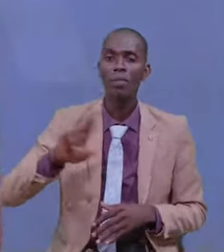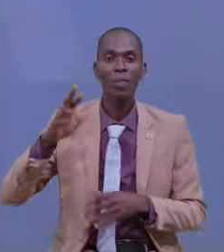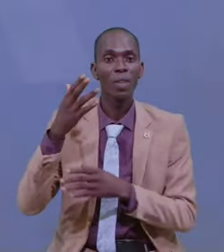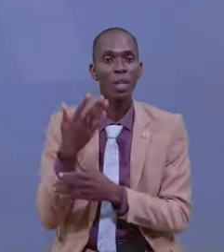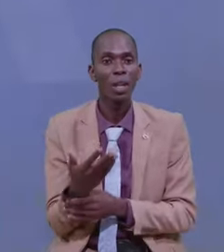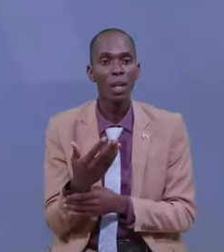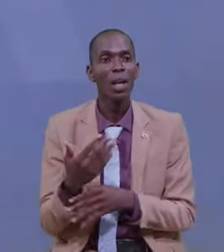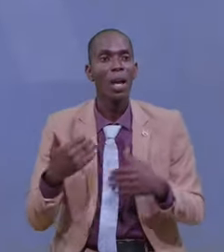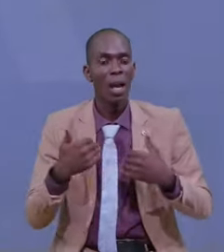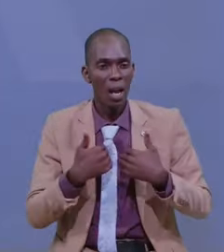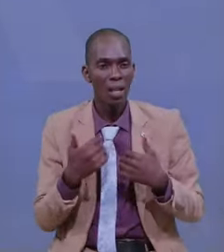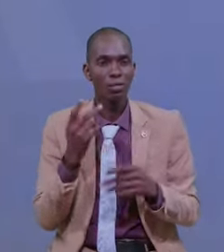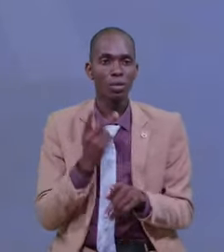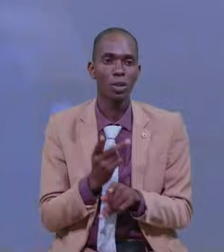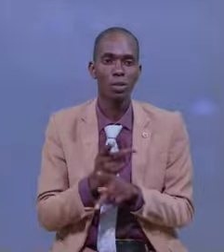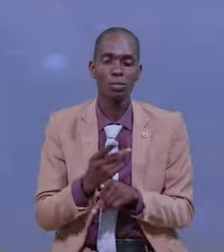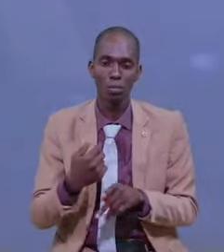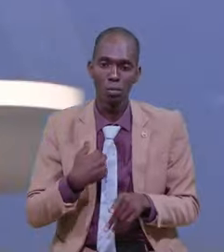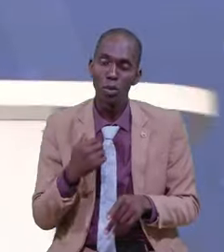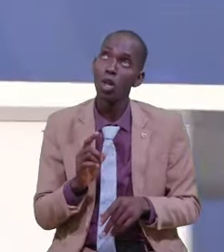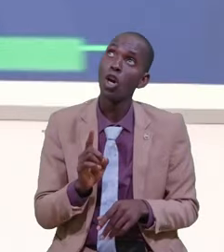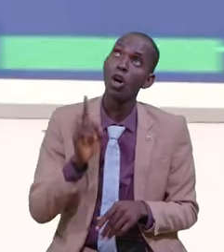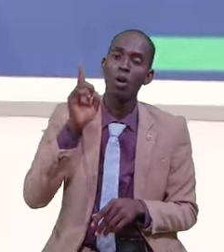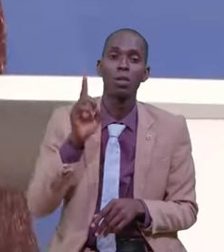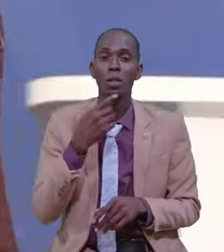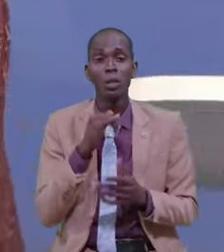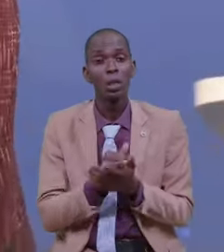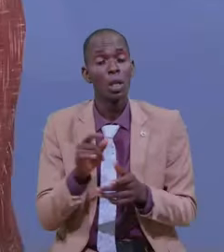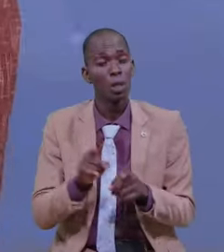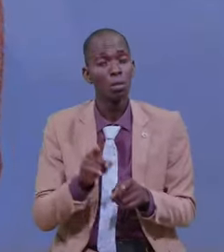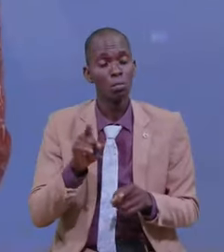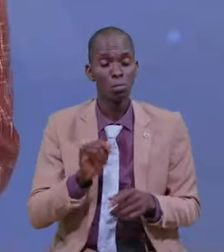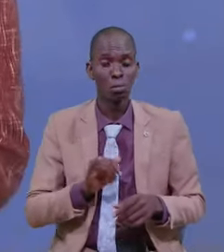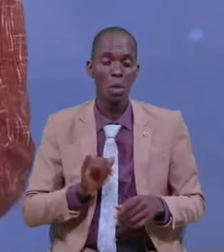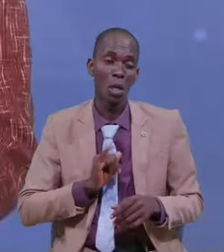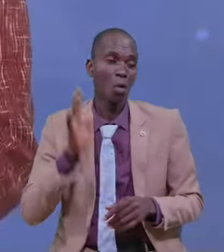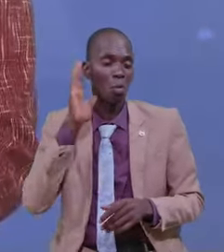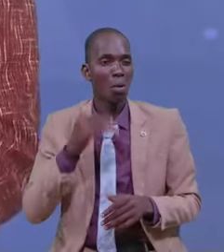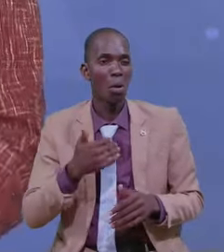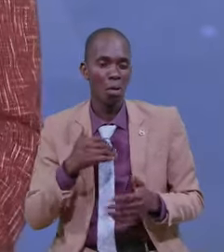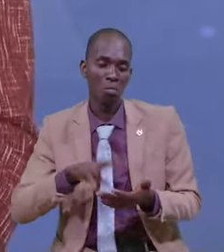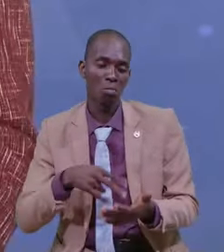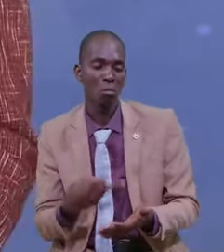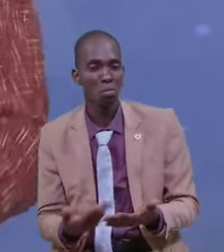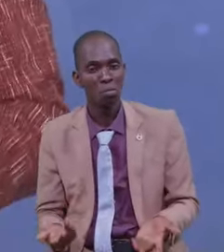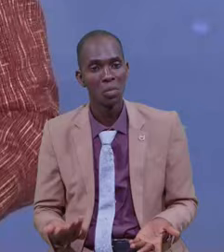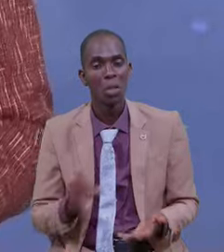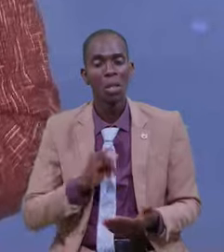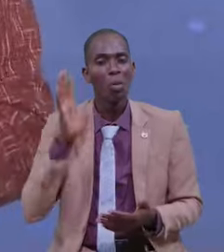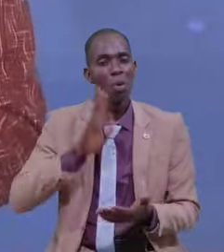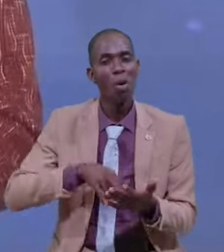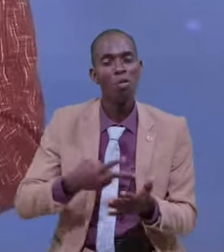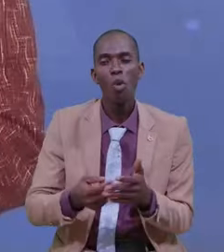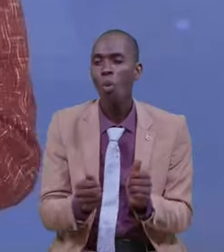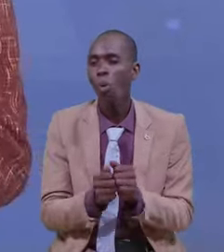me up. He said, I could have fallen down. I could have fallen without any possibility